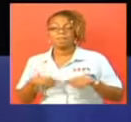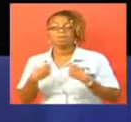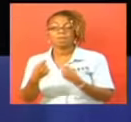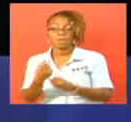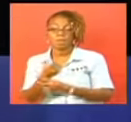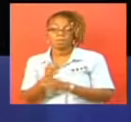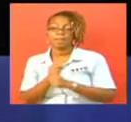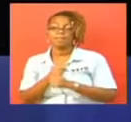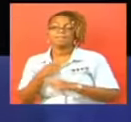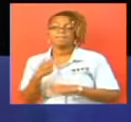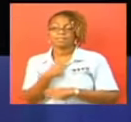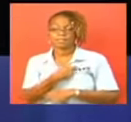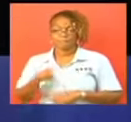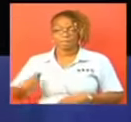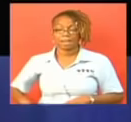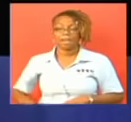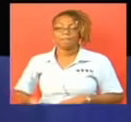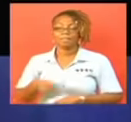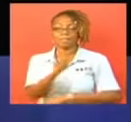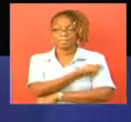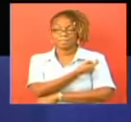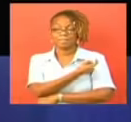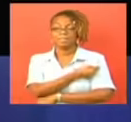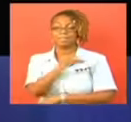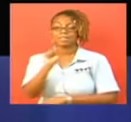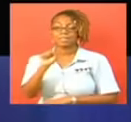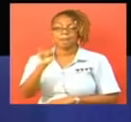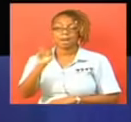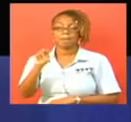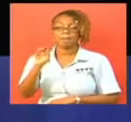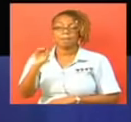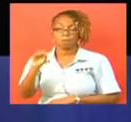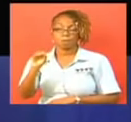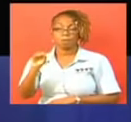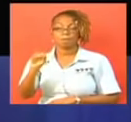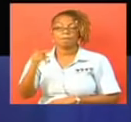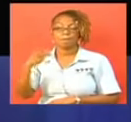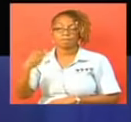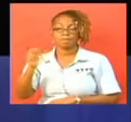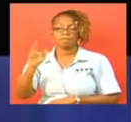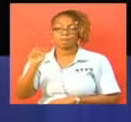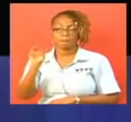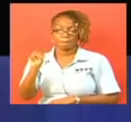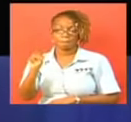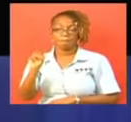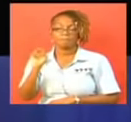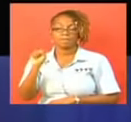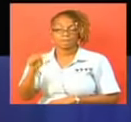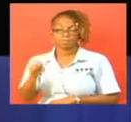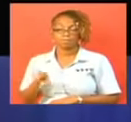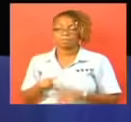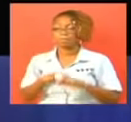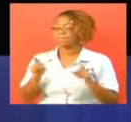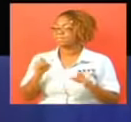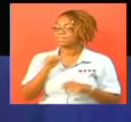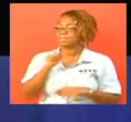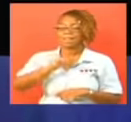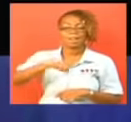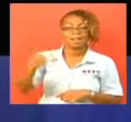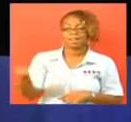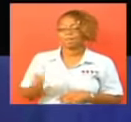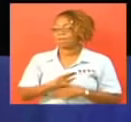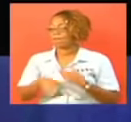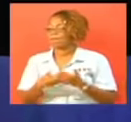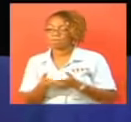those categories of persons being vaccinated and you're breastfeeding, you're going to be able to receive the vaccine. Is that